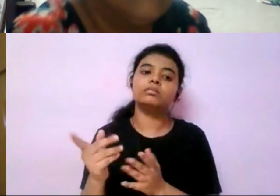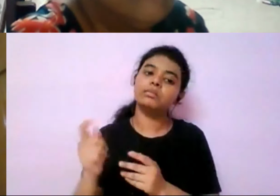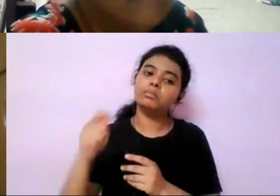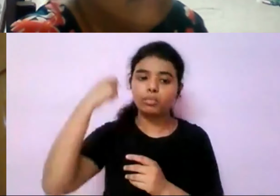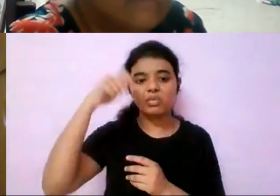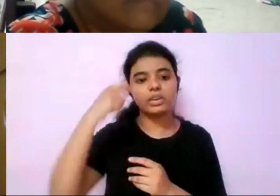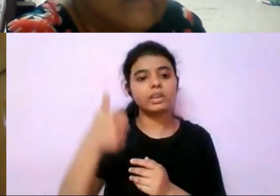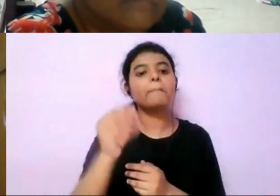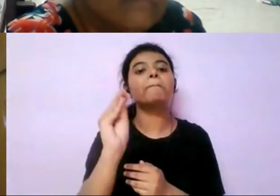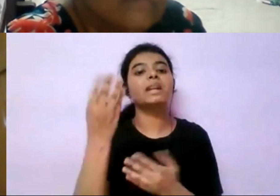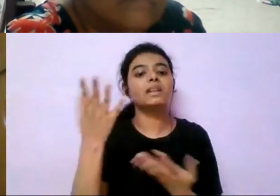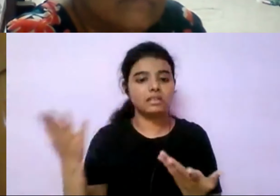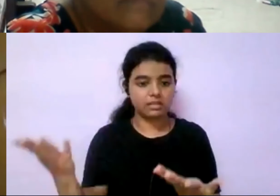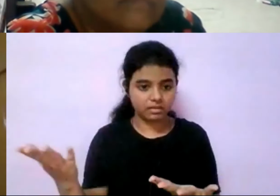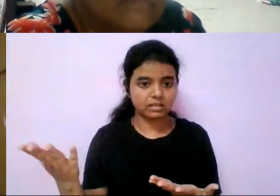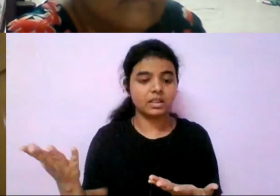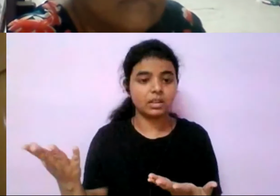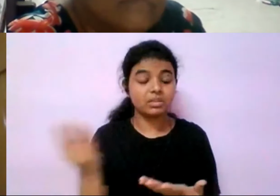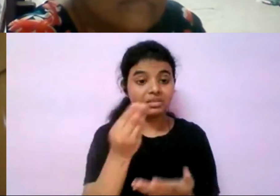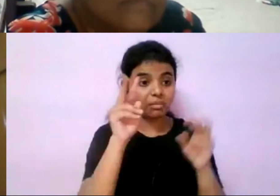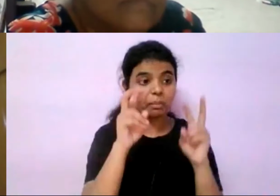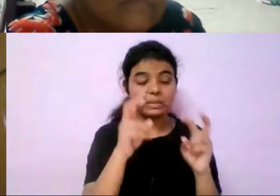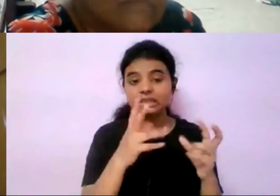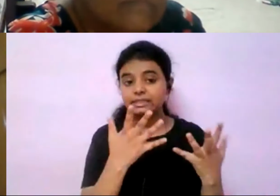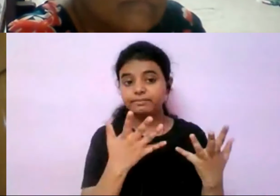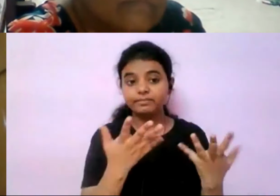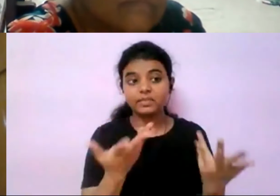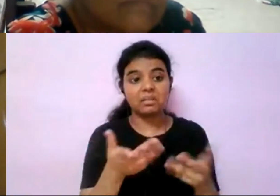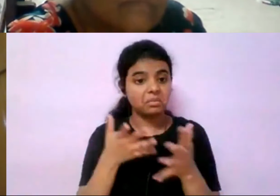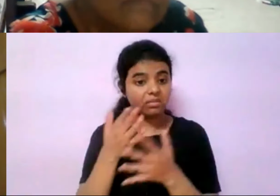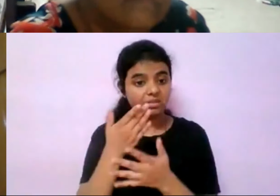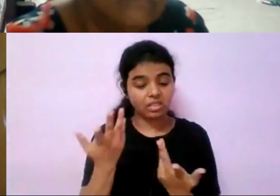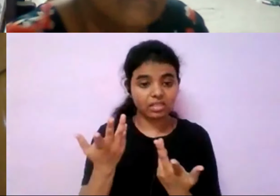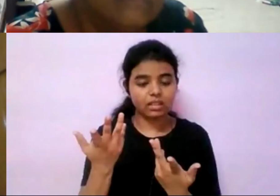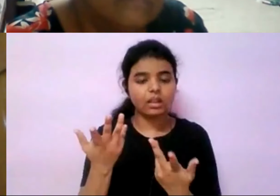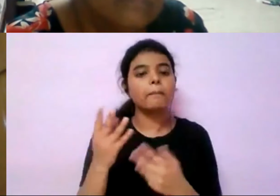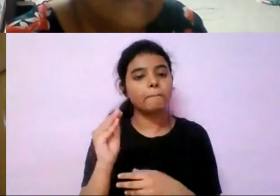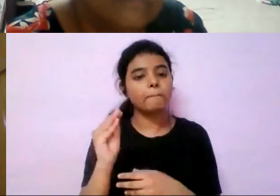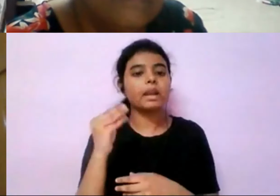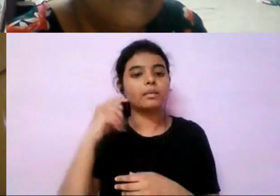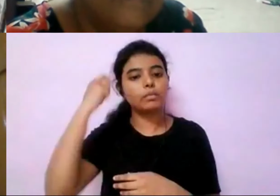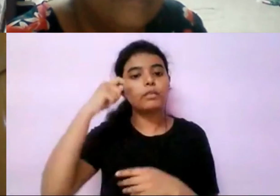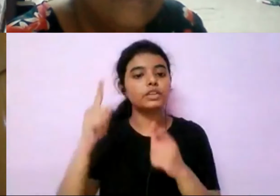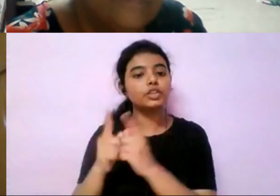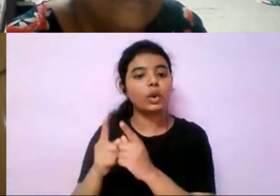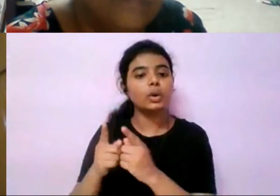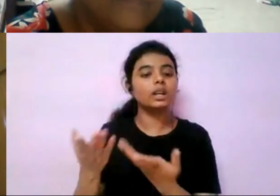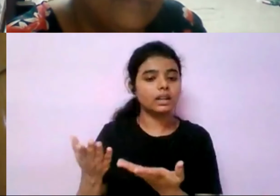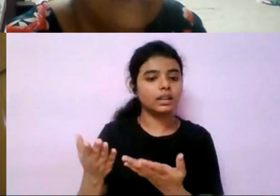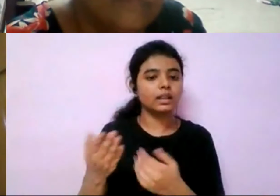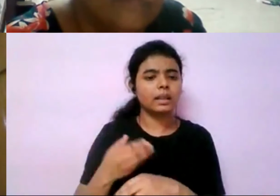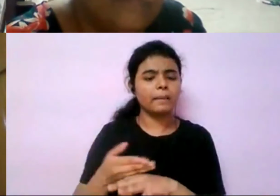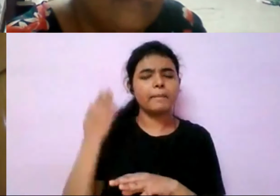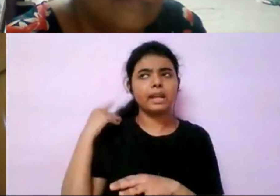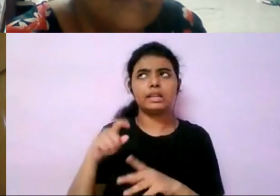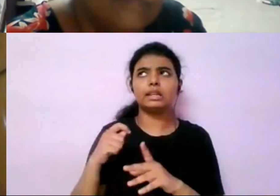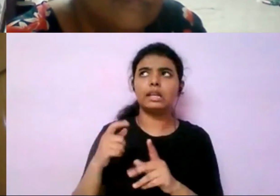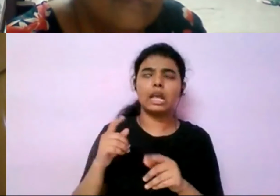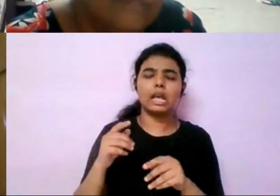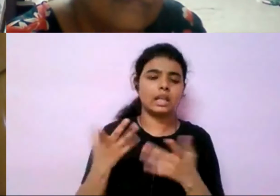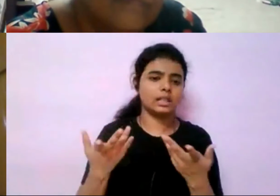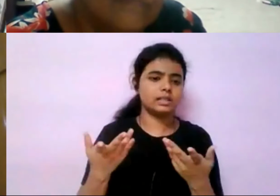animation. So a few years ago, as an experiment, we did that with one batch of 15